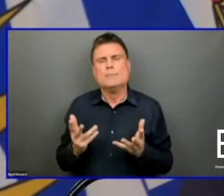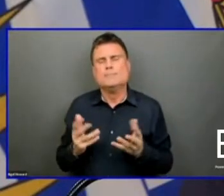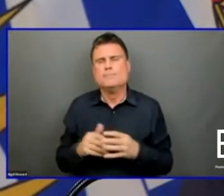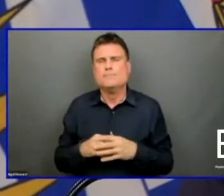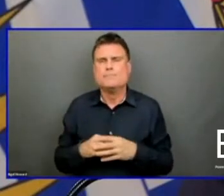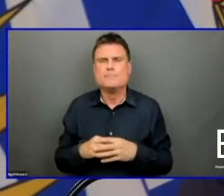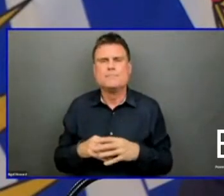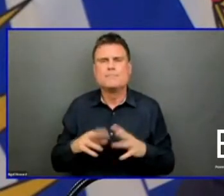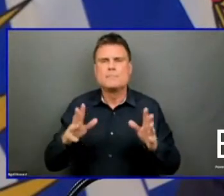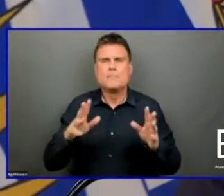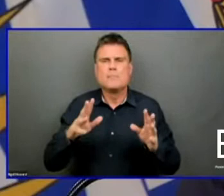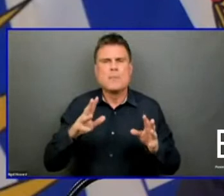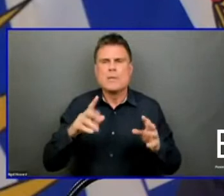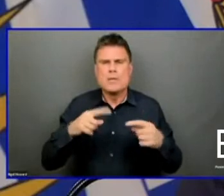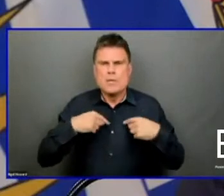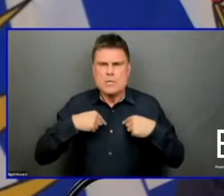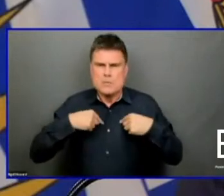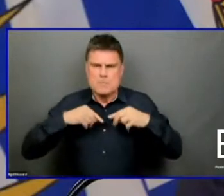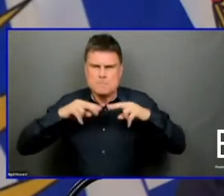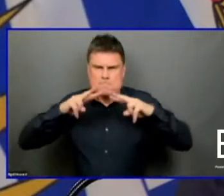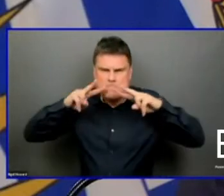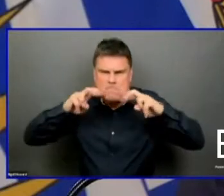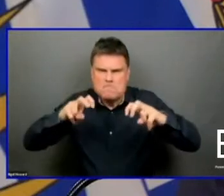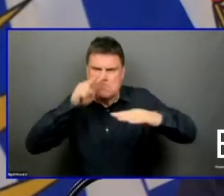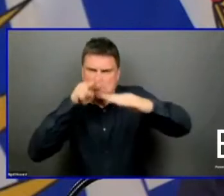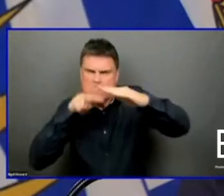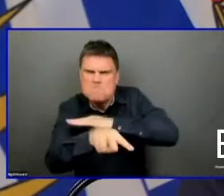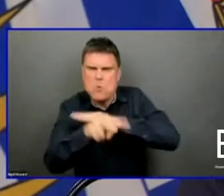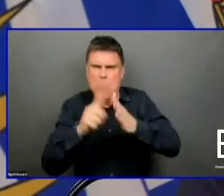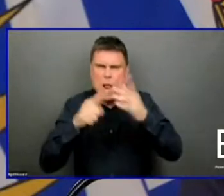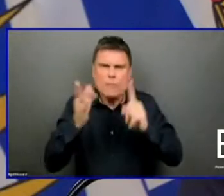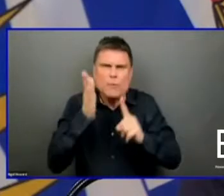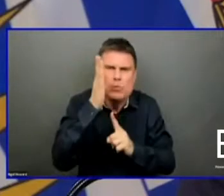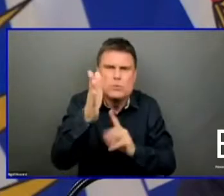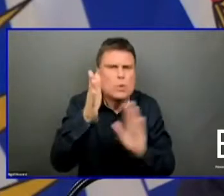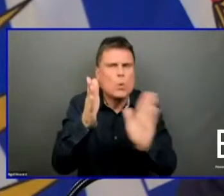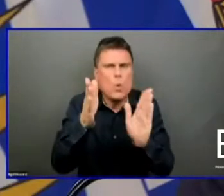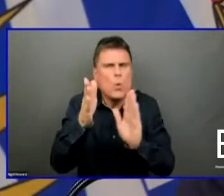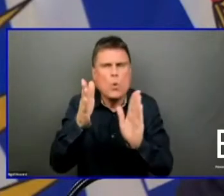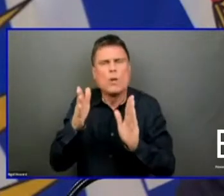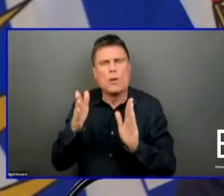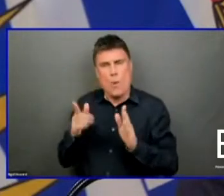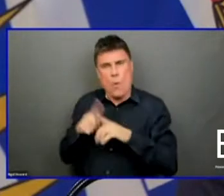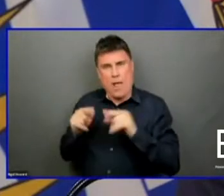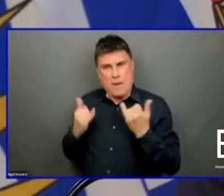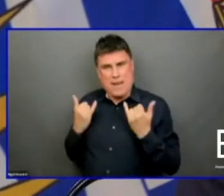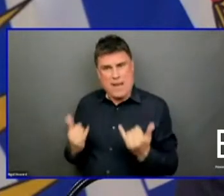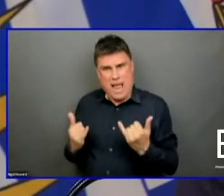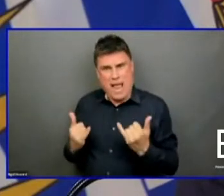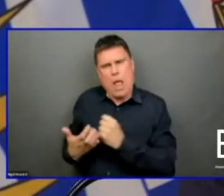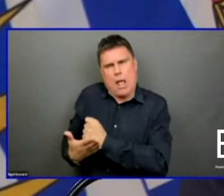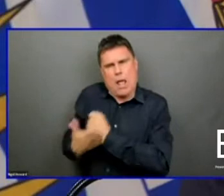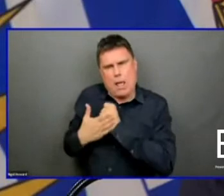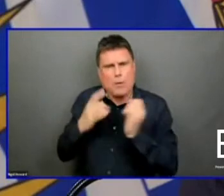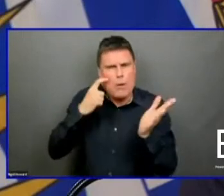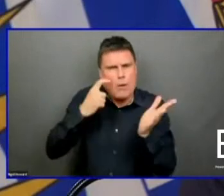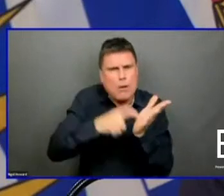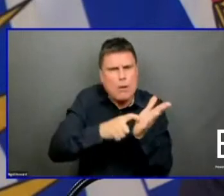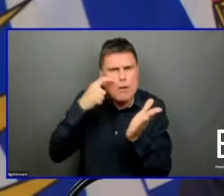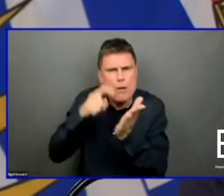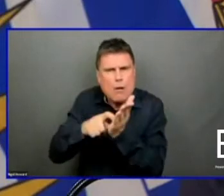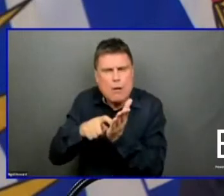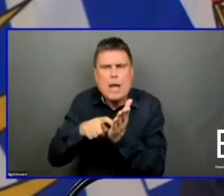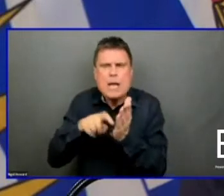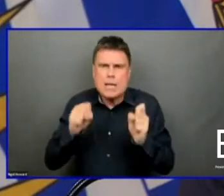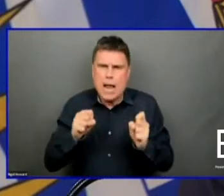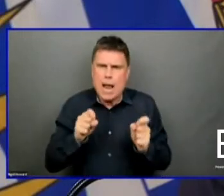what are the measures that we know are feasible and effective in our communities and that will work. So yes, we have said